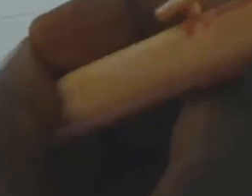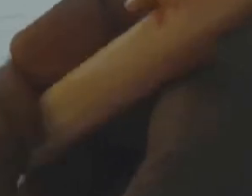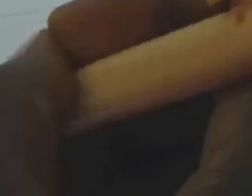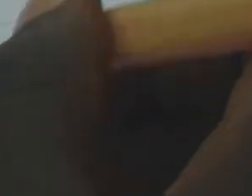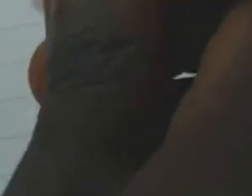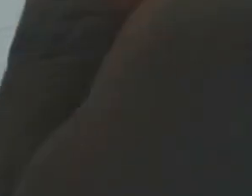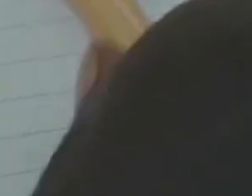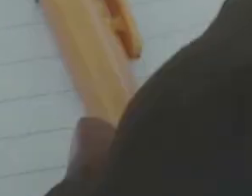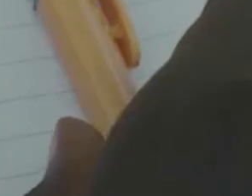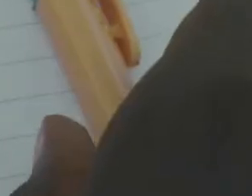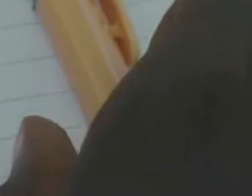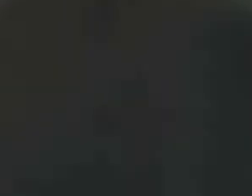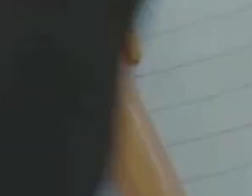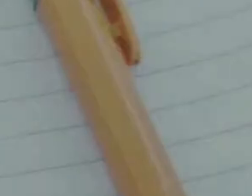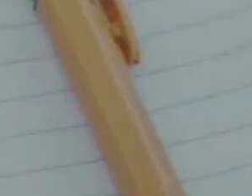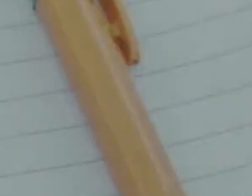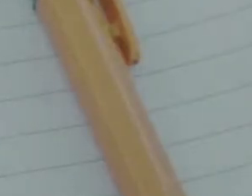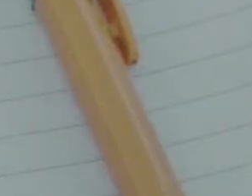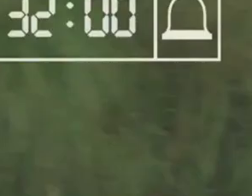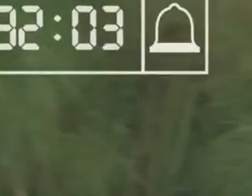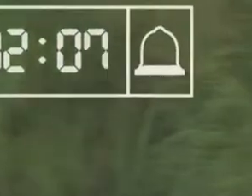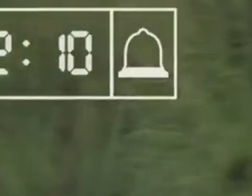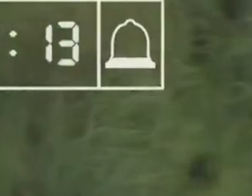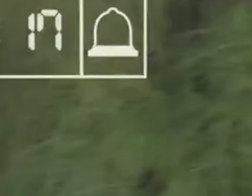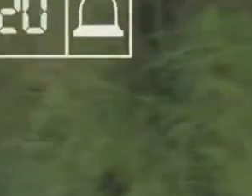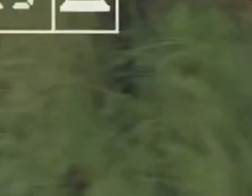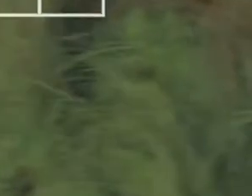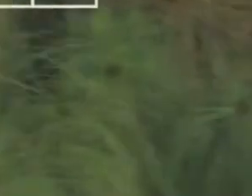Record every number so you can plan better.